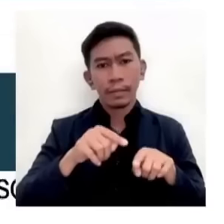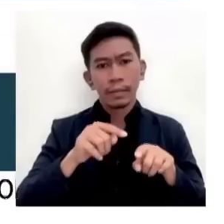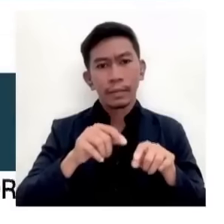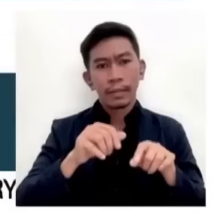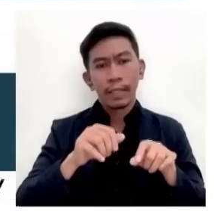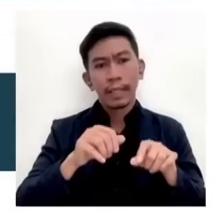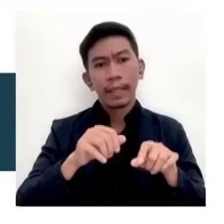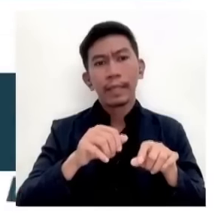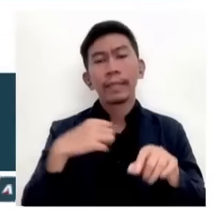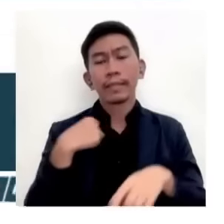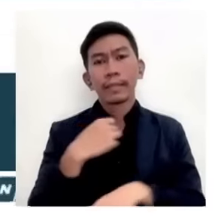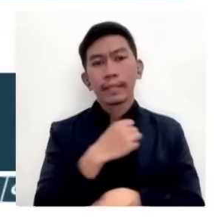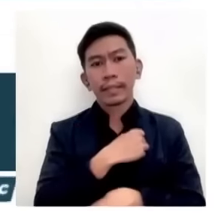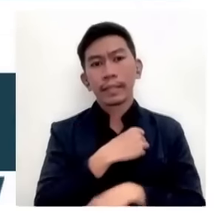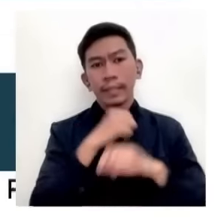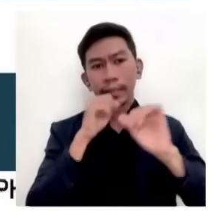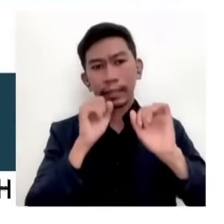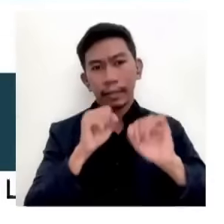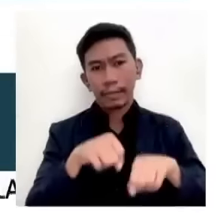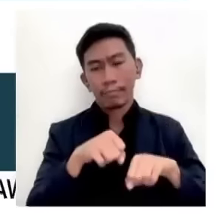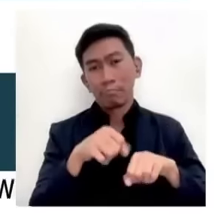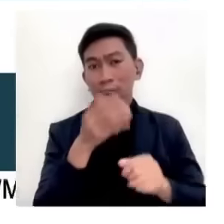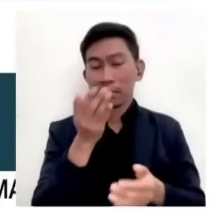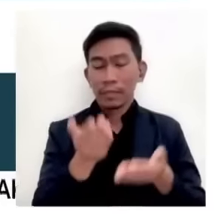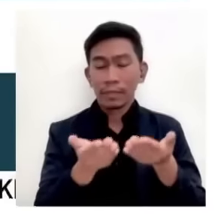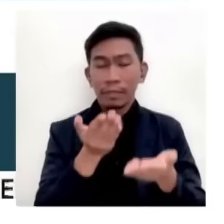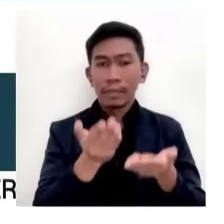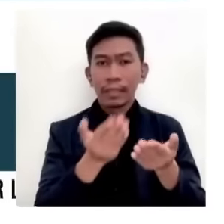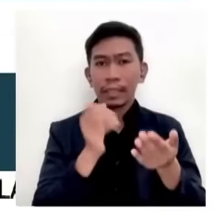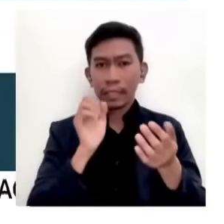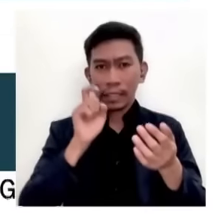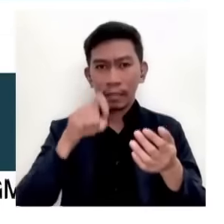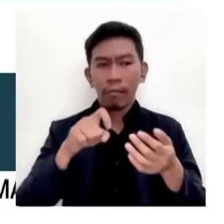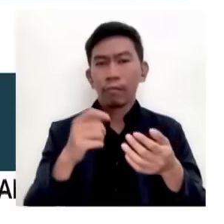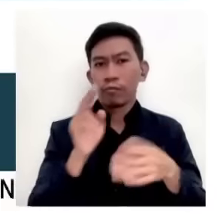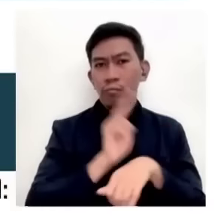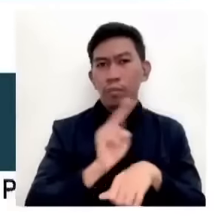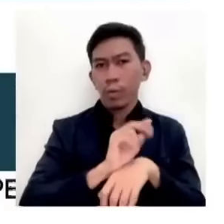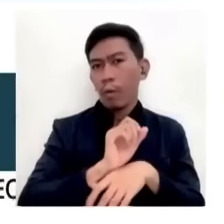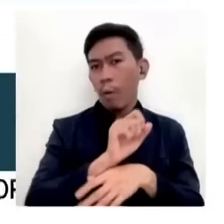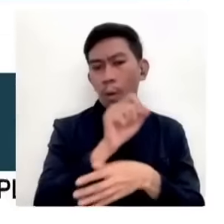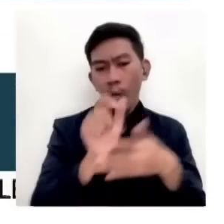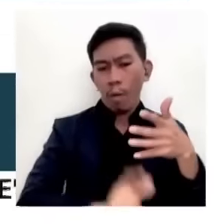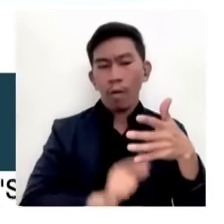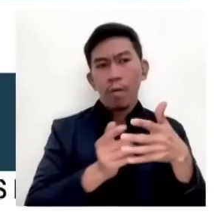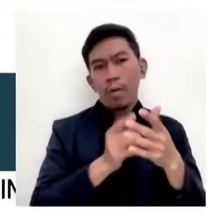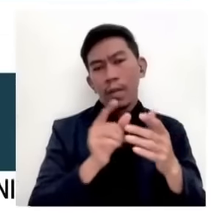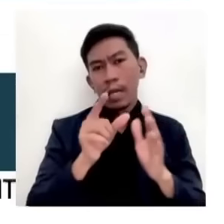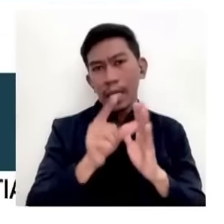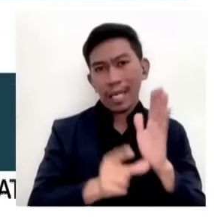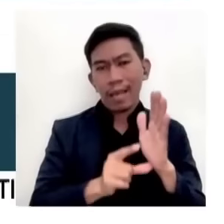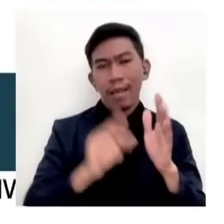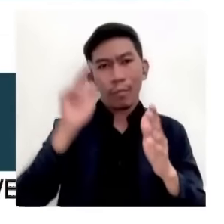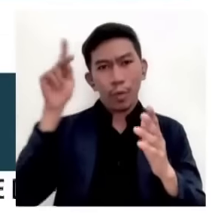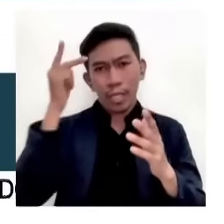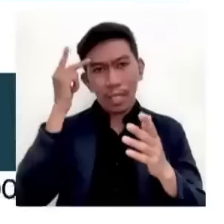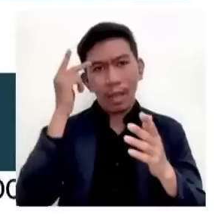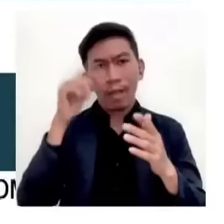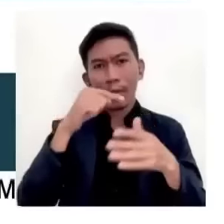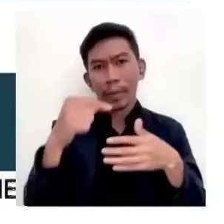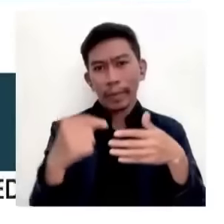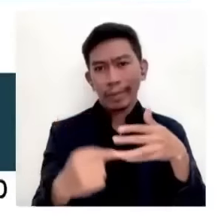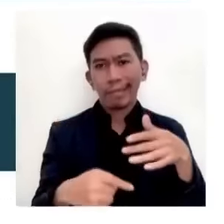The Senate will continue to exhaust all means, the legal, political, and we will continue with other networking